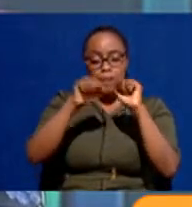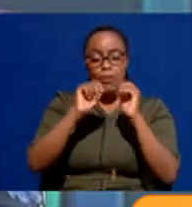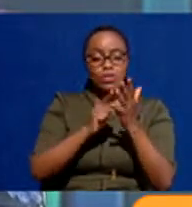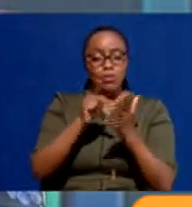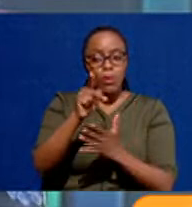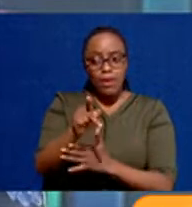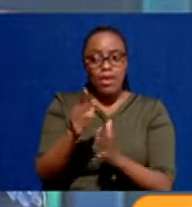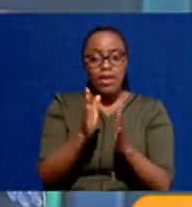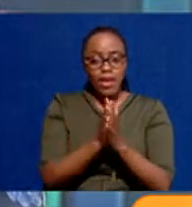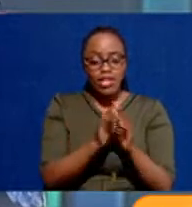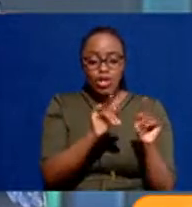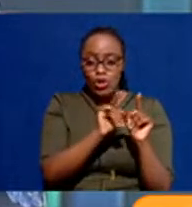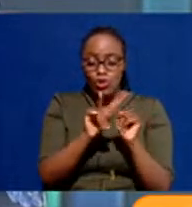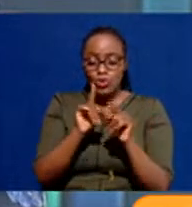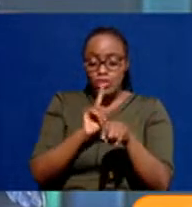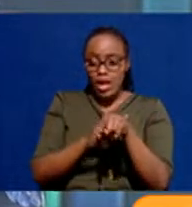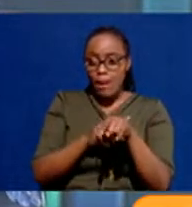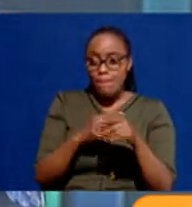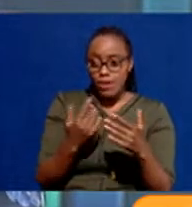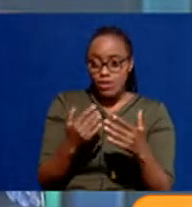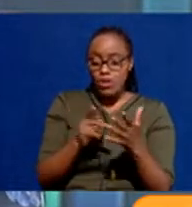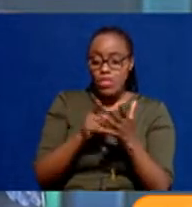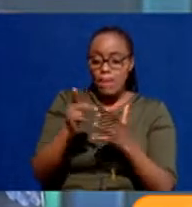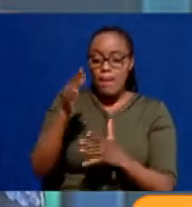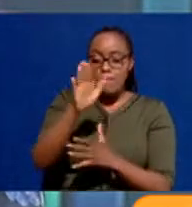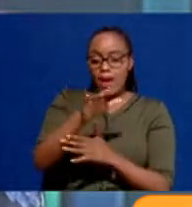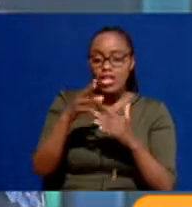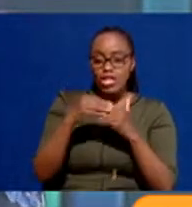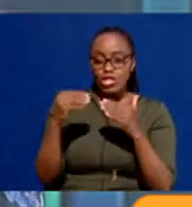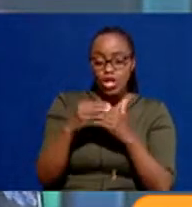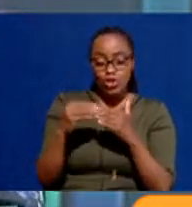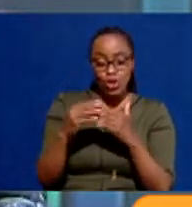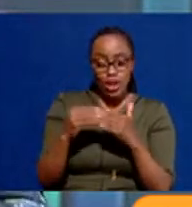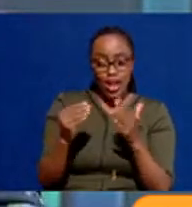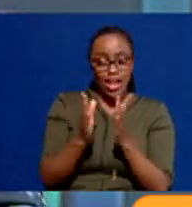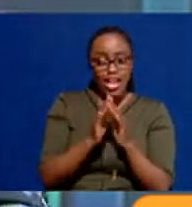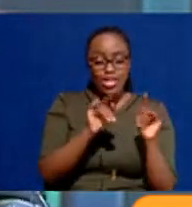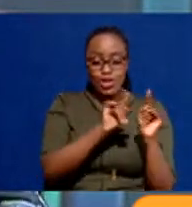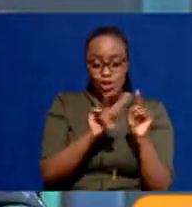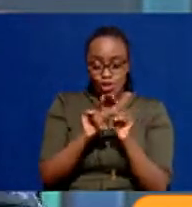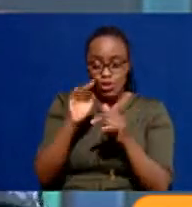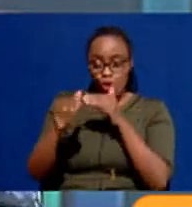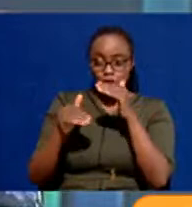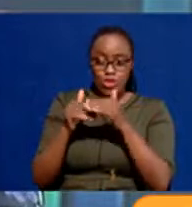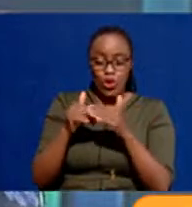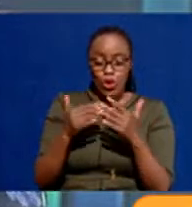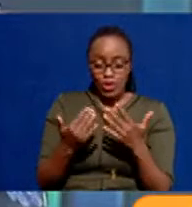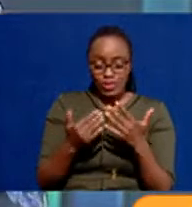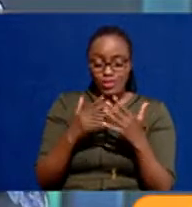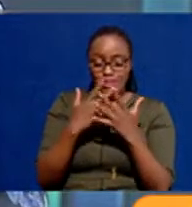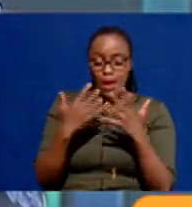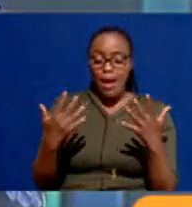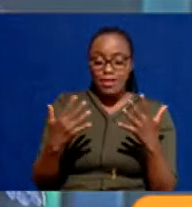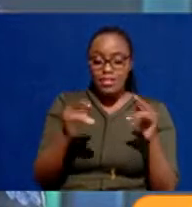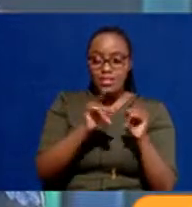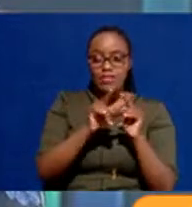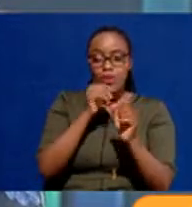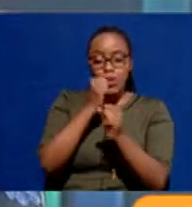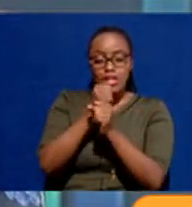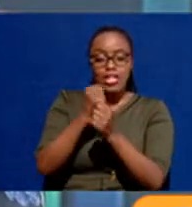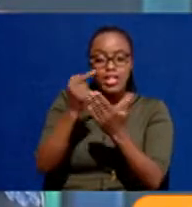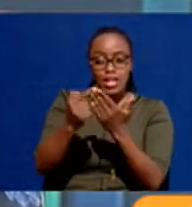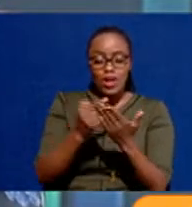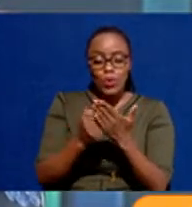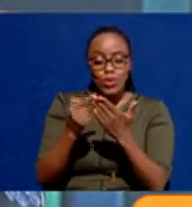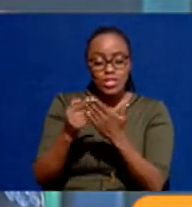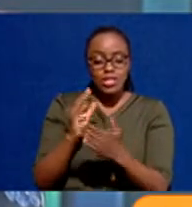pay. As you appreciate, we'll be paying back in dollar. And so with all those facets in mind, we did our negotiations